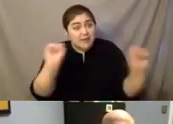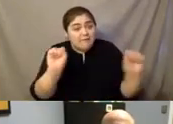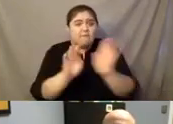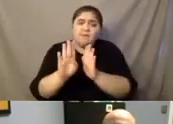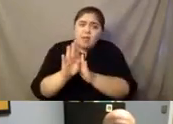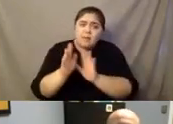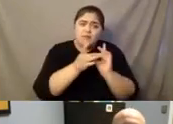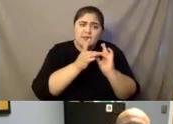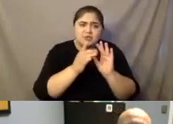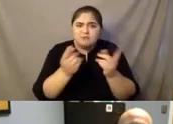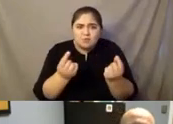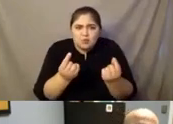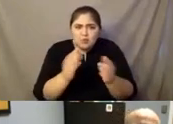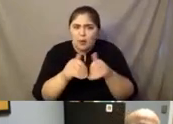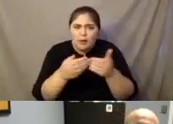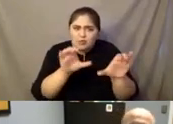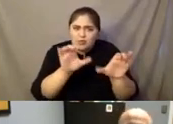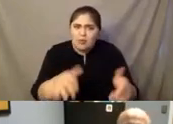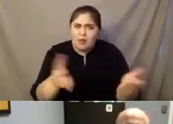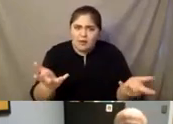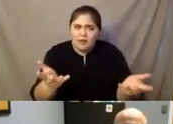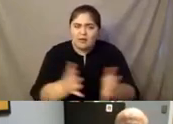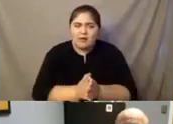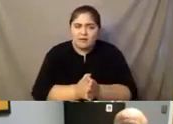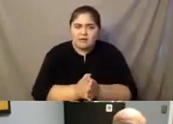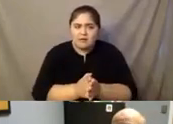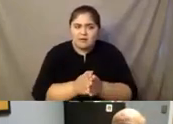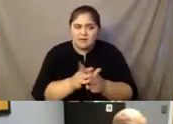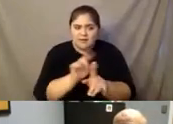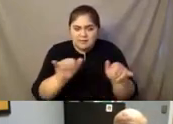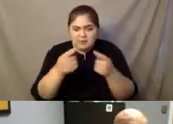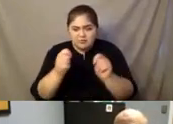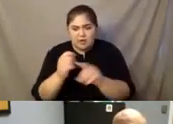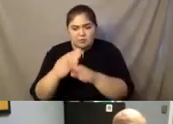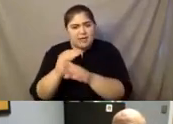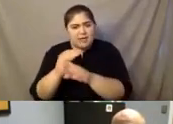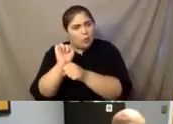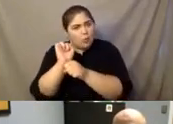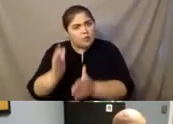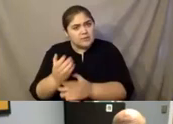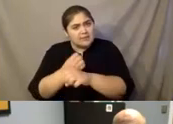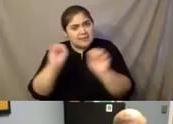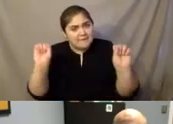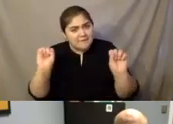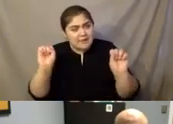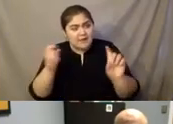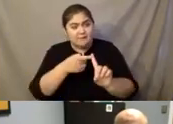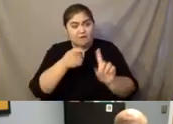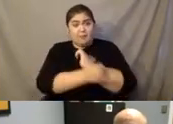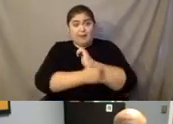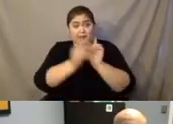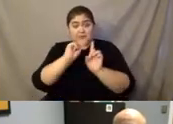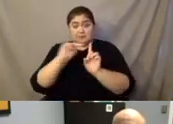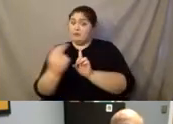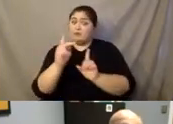with them. And how do we do that while protecting our workers' safety? Because from county standpoint, that's